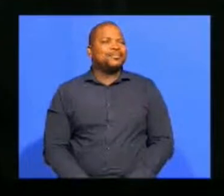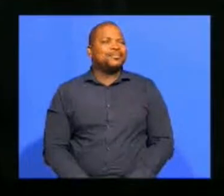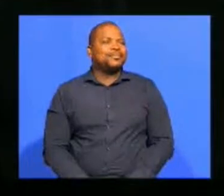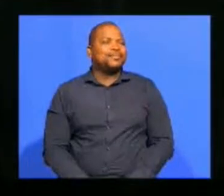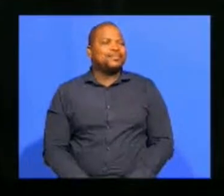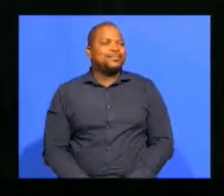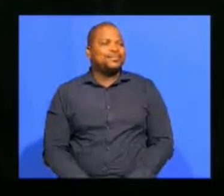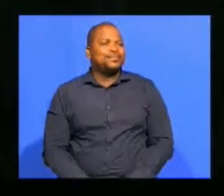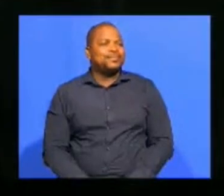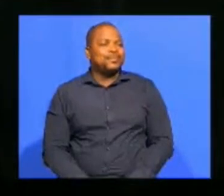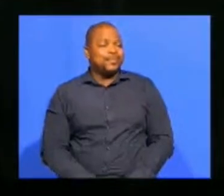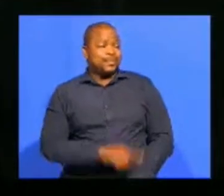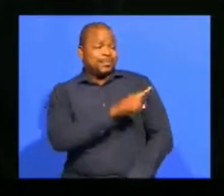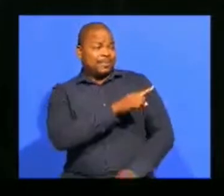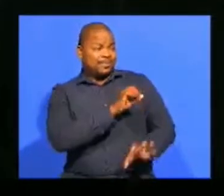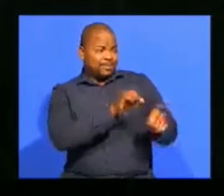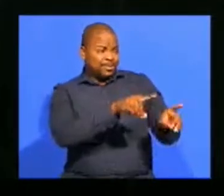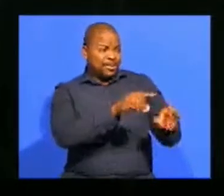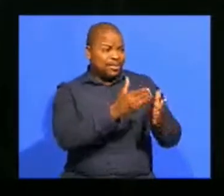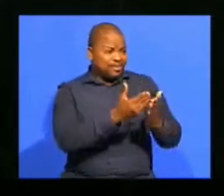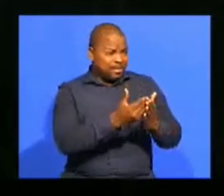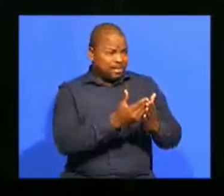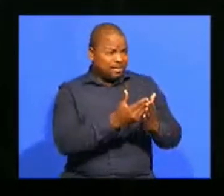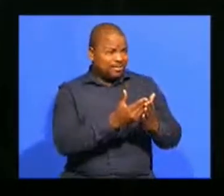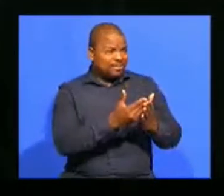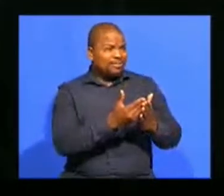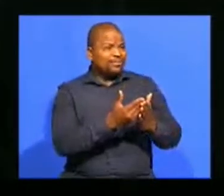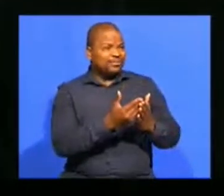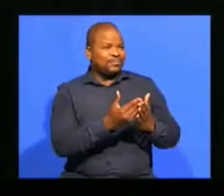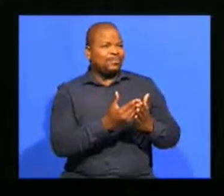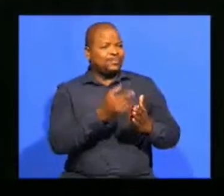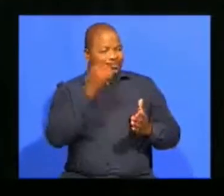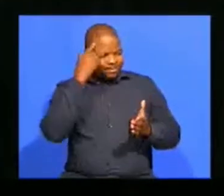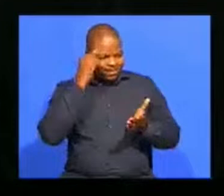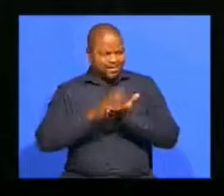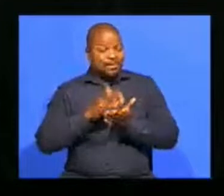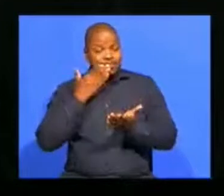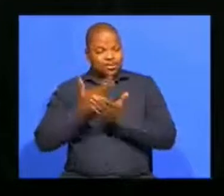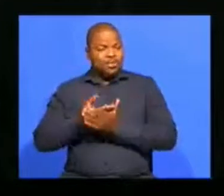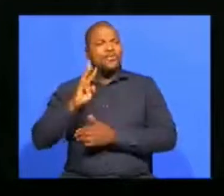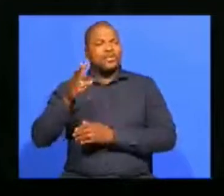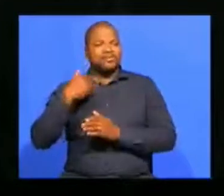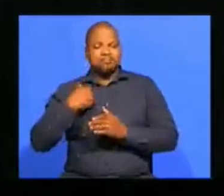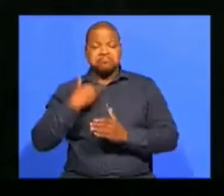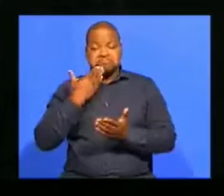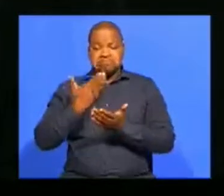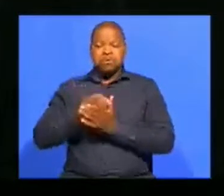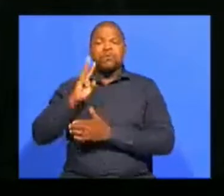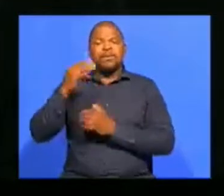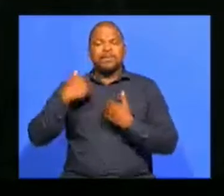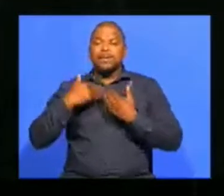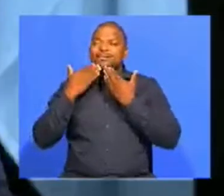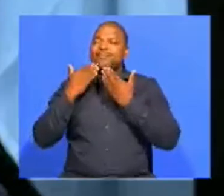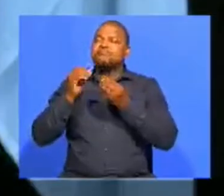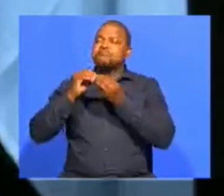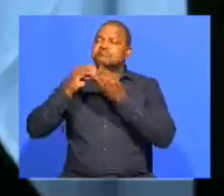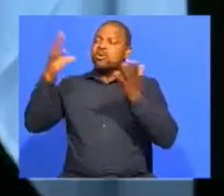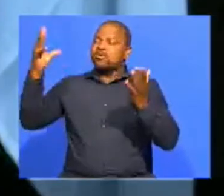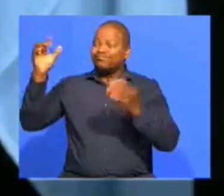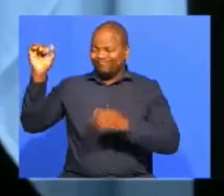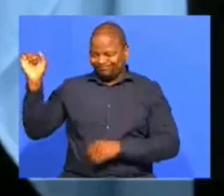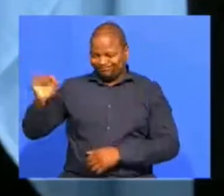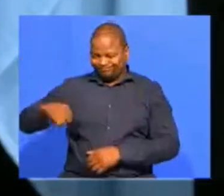Shall I give the Prime Minister an opportunity to answer, and then I can get the rest, because I don't want to. I believe that would be fantastic, sir. Thank you very much. It's